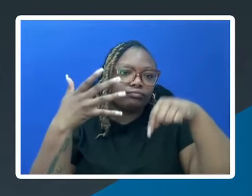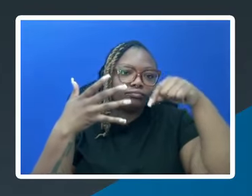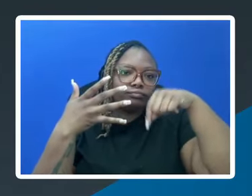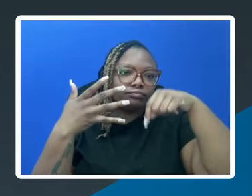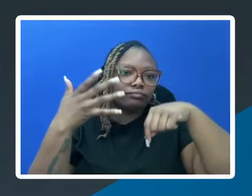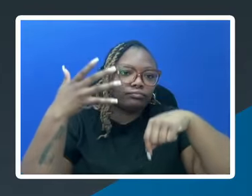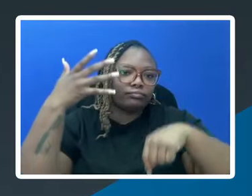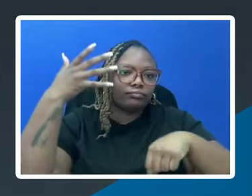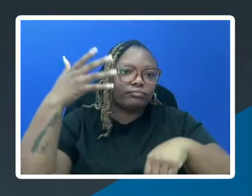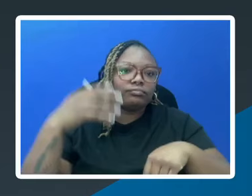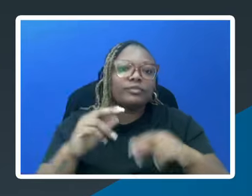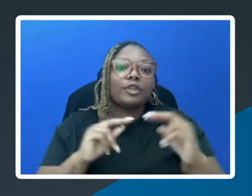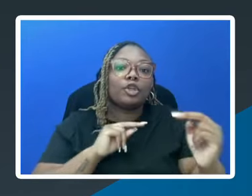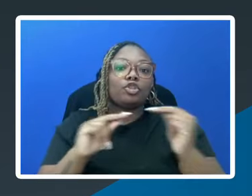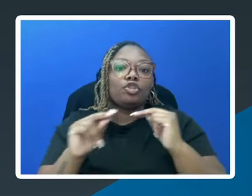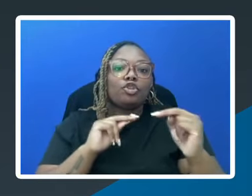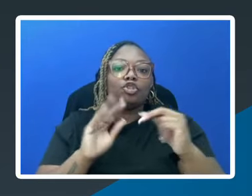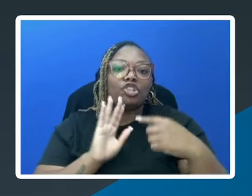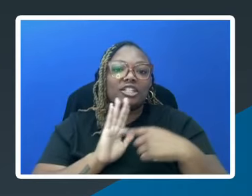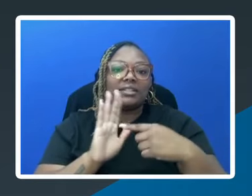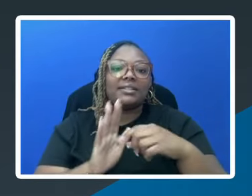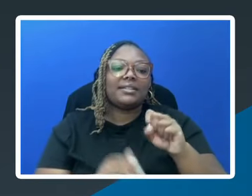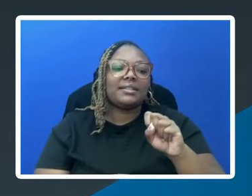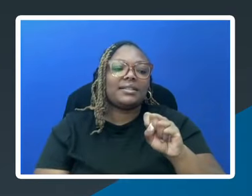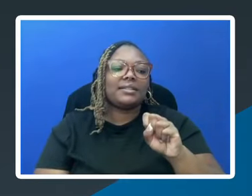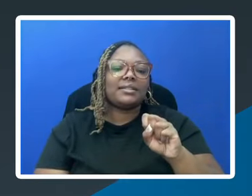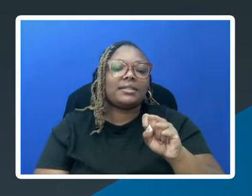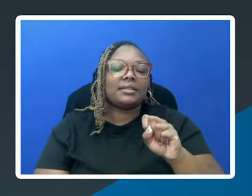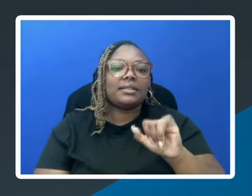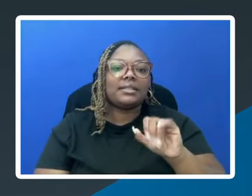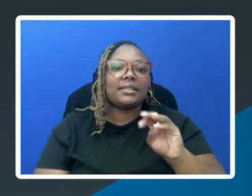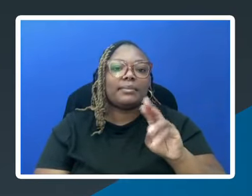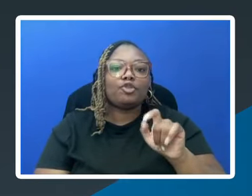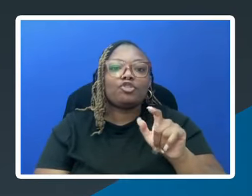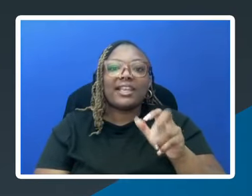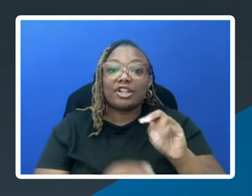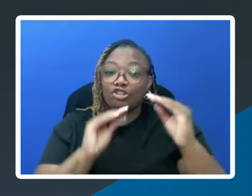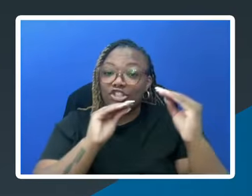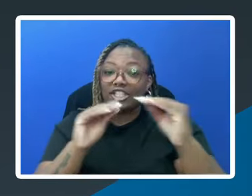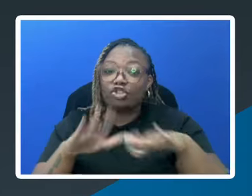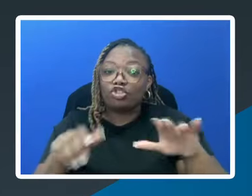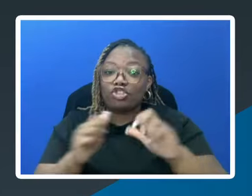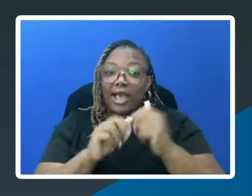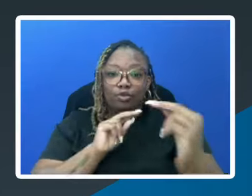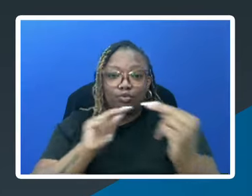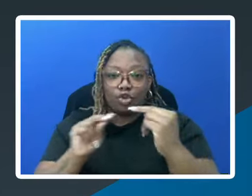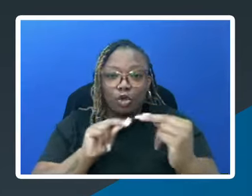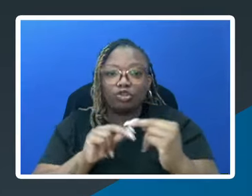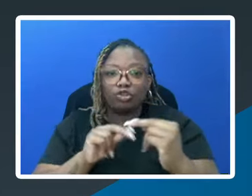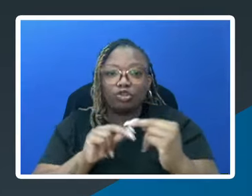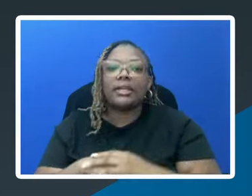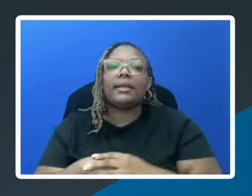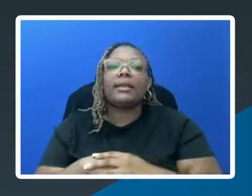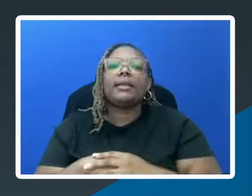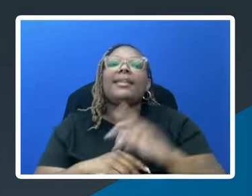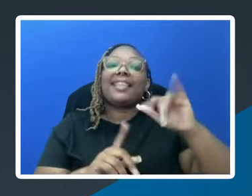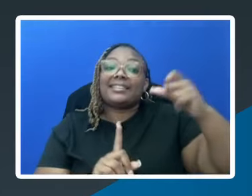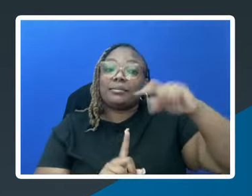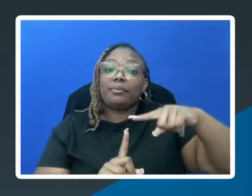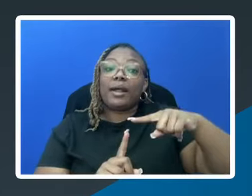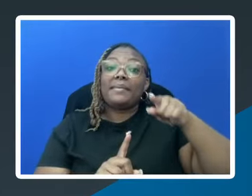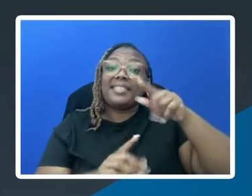negotiation simulator. This is a fun one, right? So teaching kids how to negotiate. And so this is the prompt. And I want you to understand this. This whole thing here is the prompt.